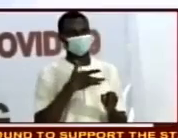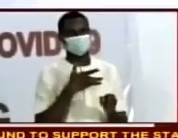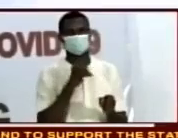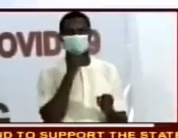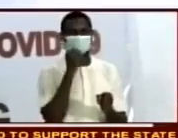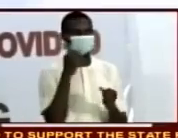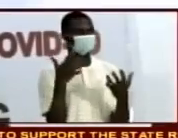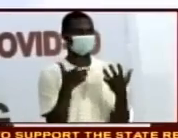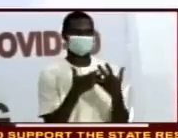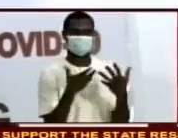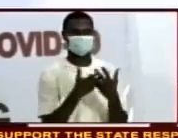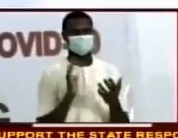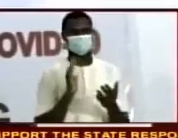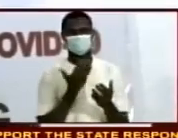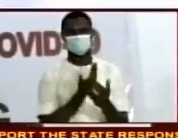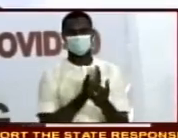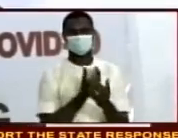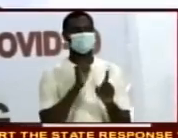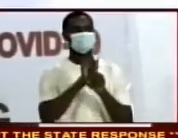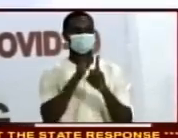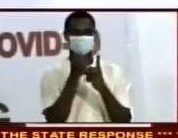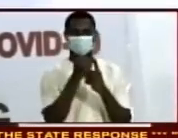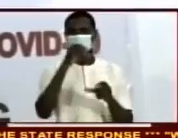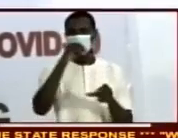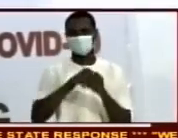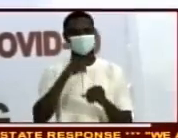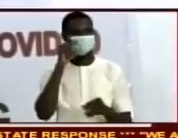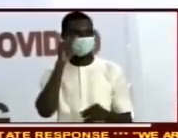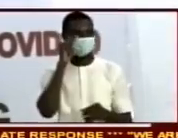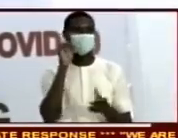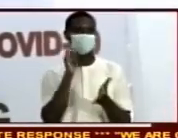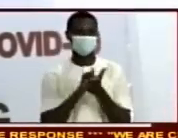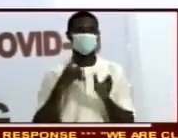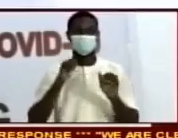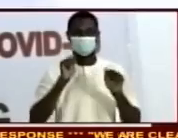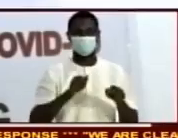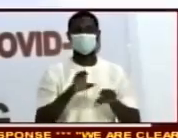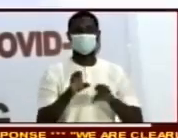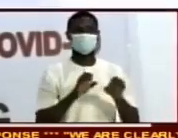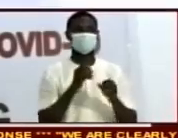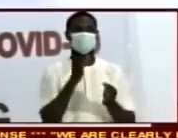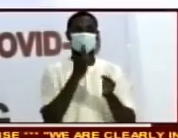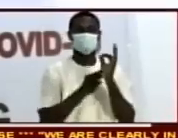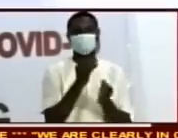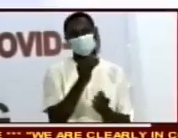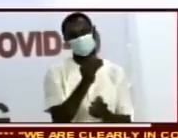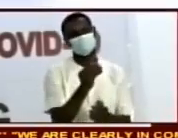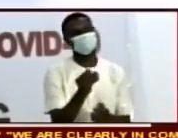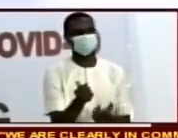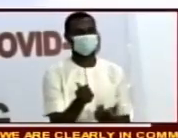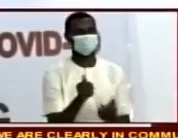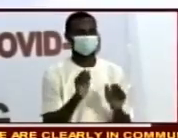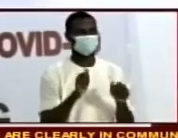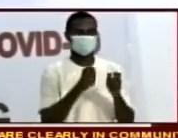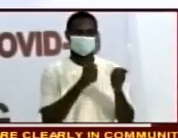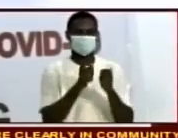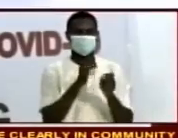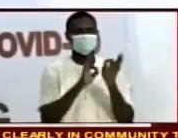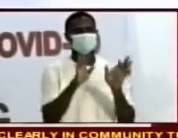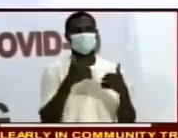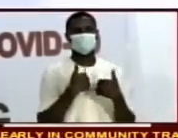condition in Nigeria. It's something you can do when there are very few infections in the country, and you can manage when you have one lab. Ghana